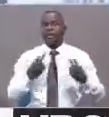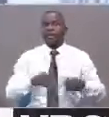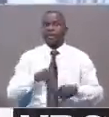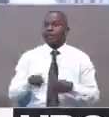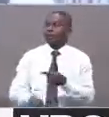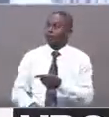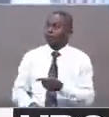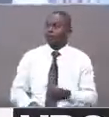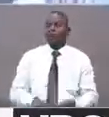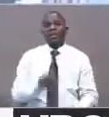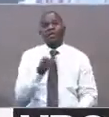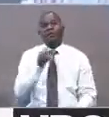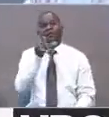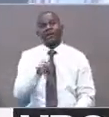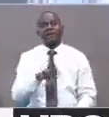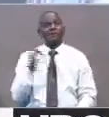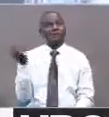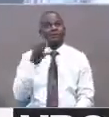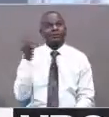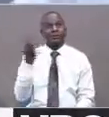If someone is sick, there's no way of